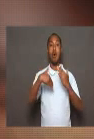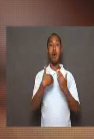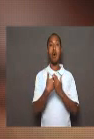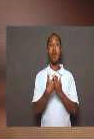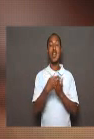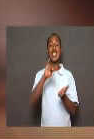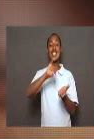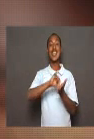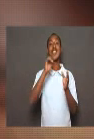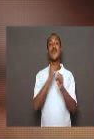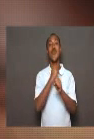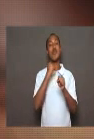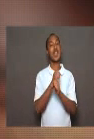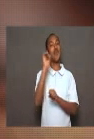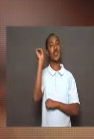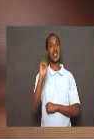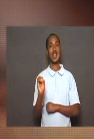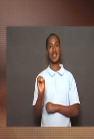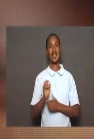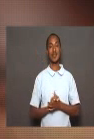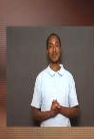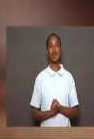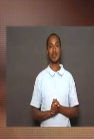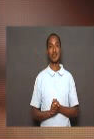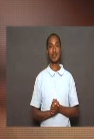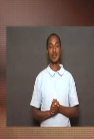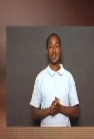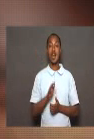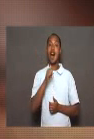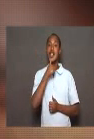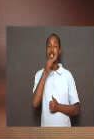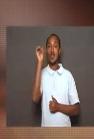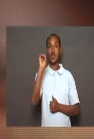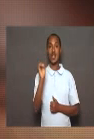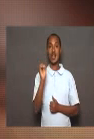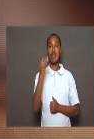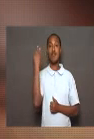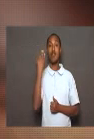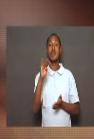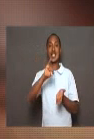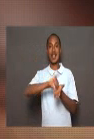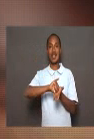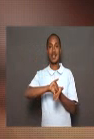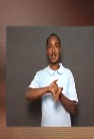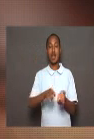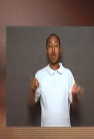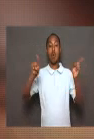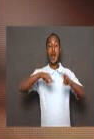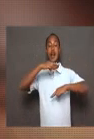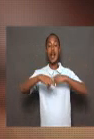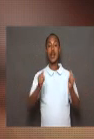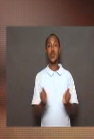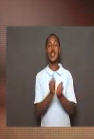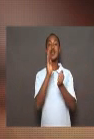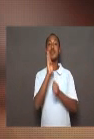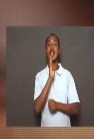all salt-forming oxides. Acidic oxides form salts when reacted